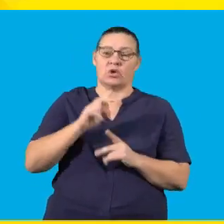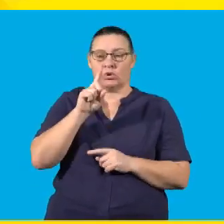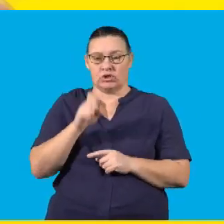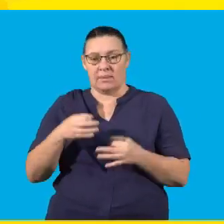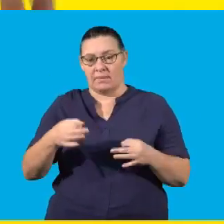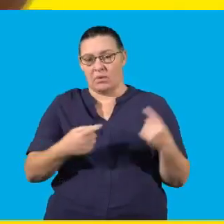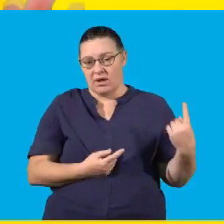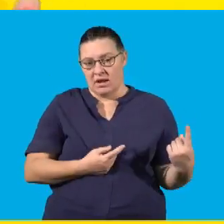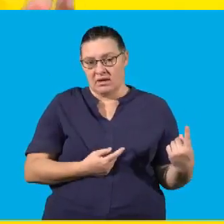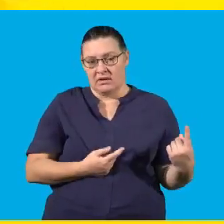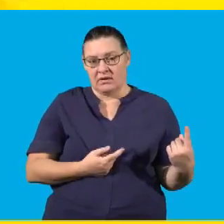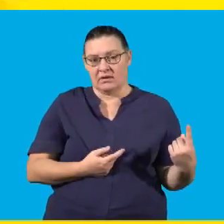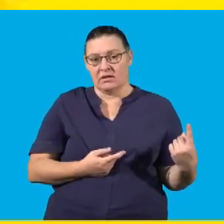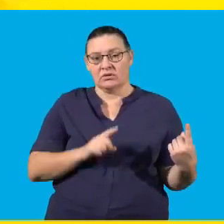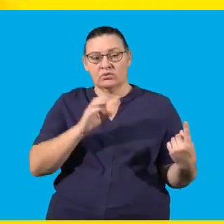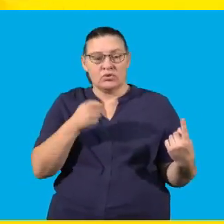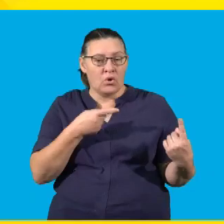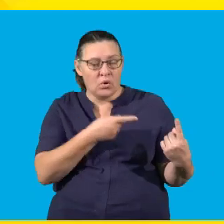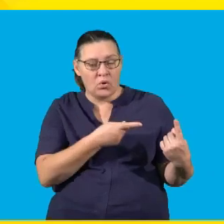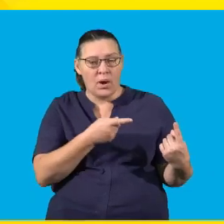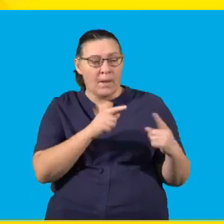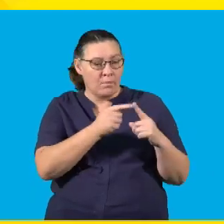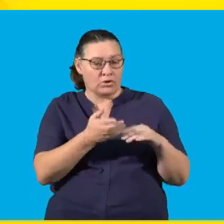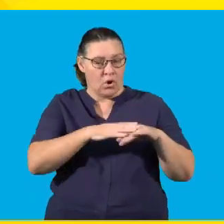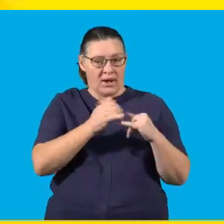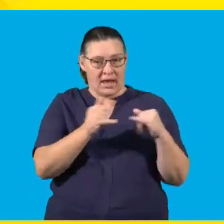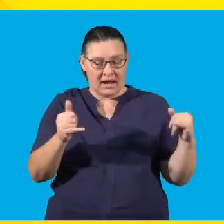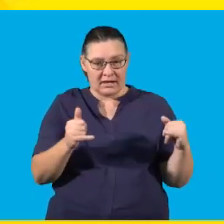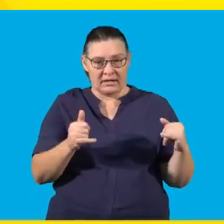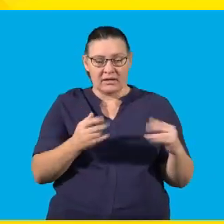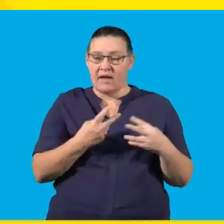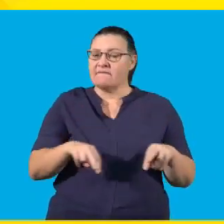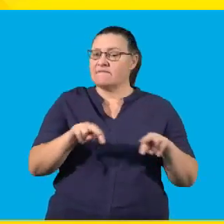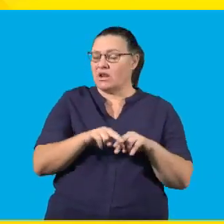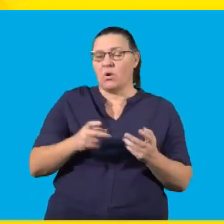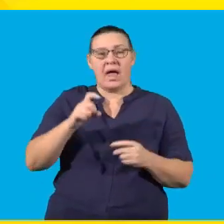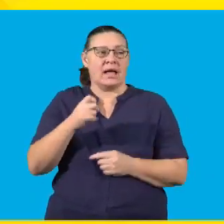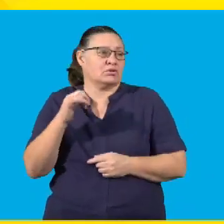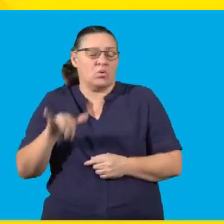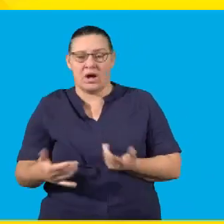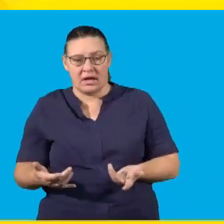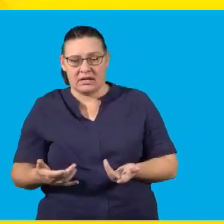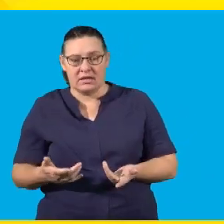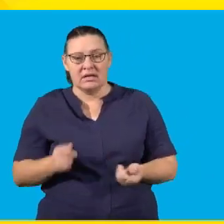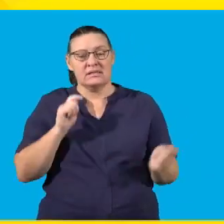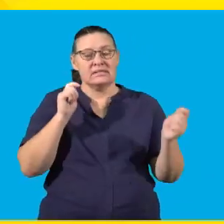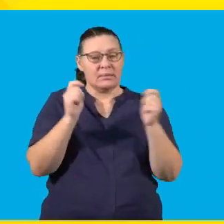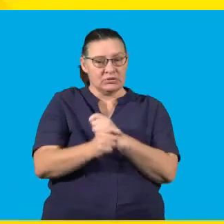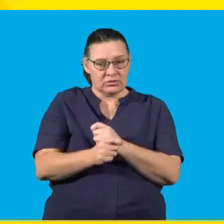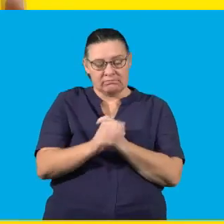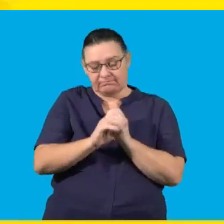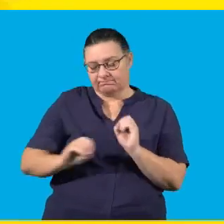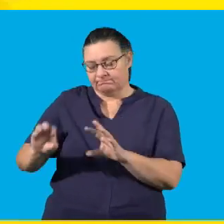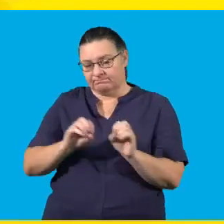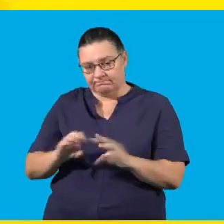questions in paper 1. To show that a point lies on a line, you take one of the values, either x or y, you substitute